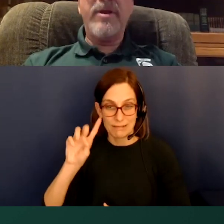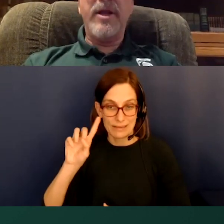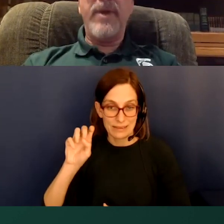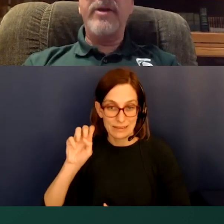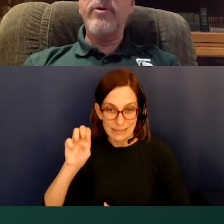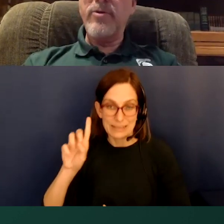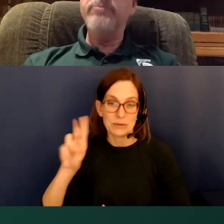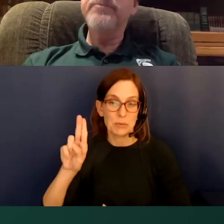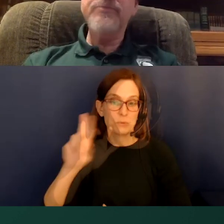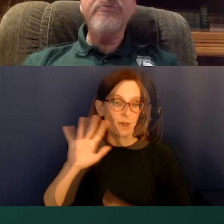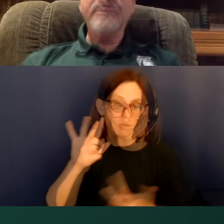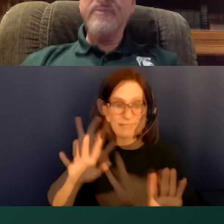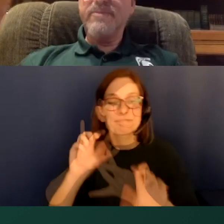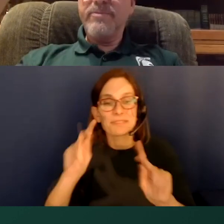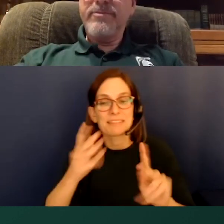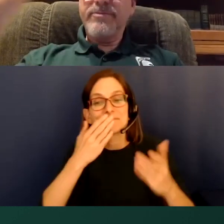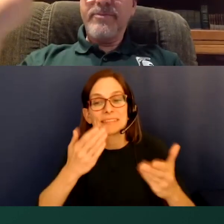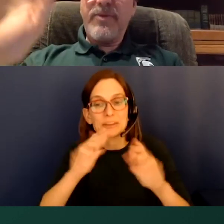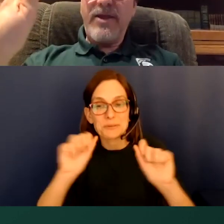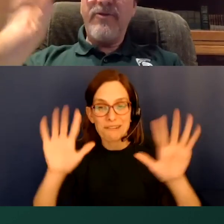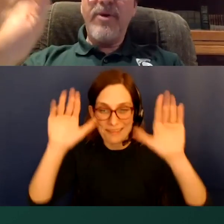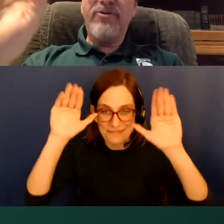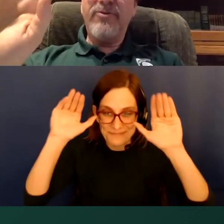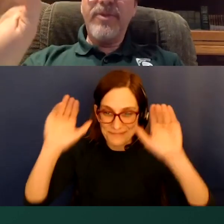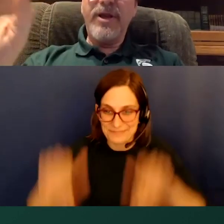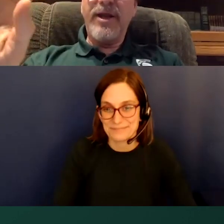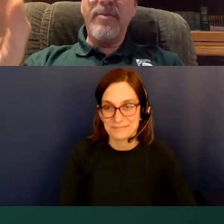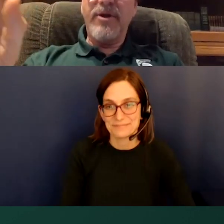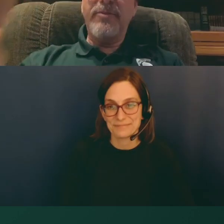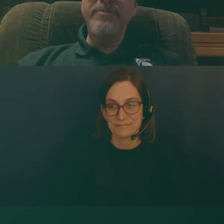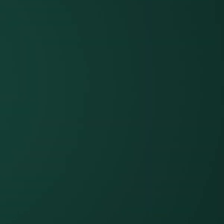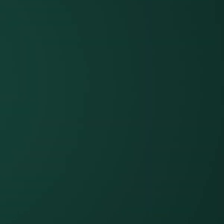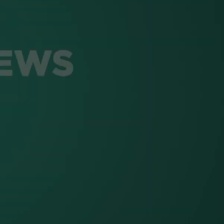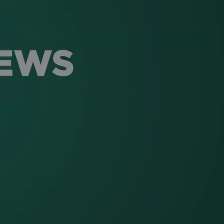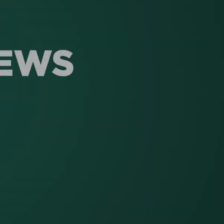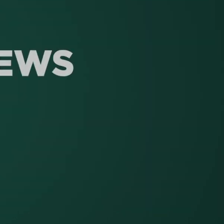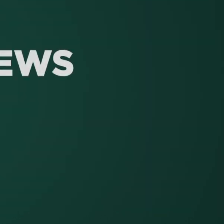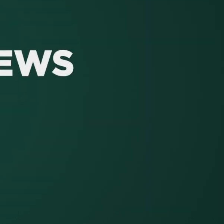do my best to get back to you soon. Thank you very much. See you next month.